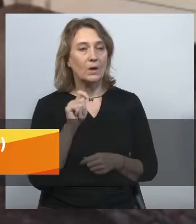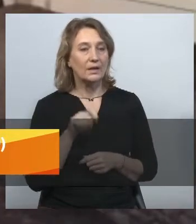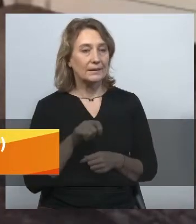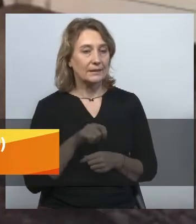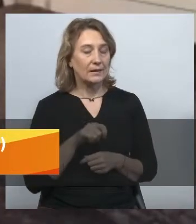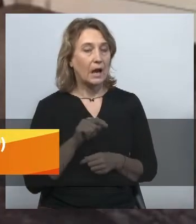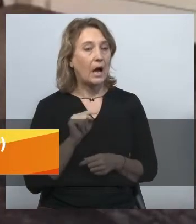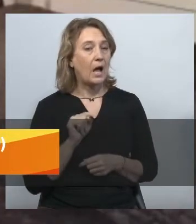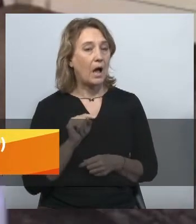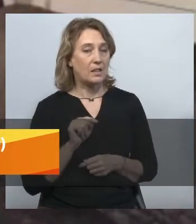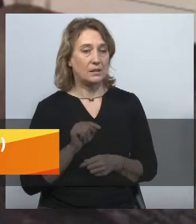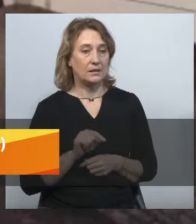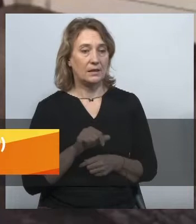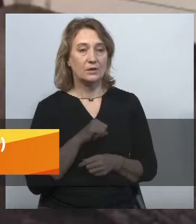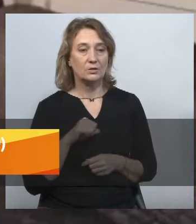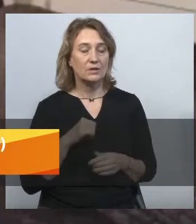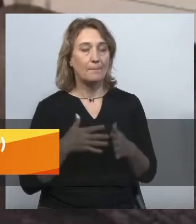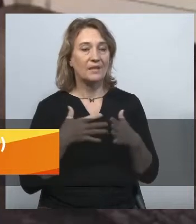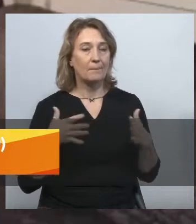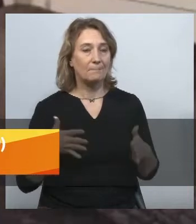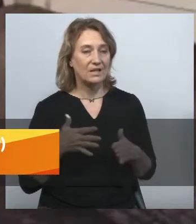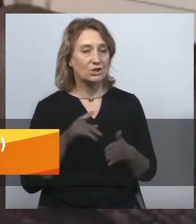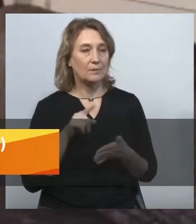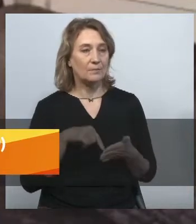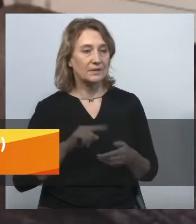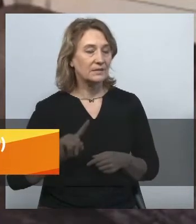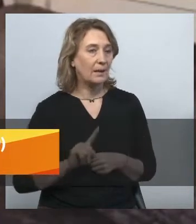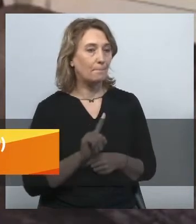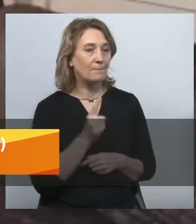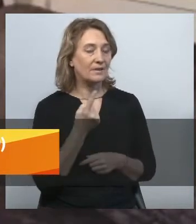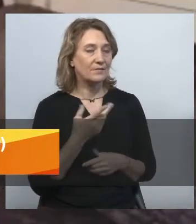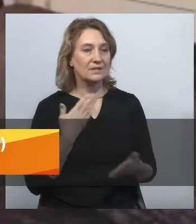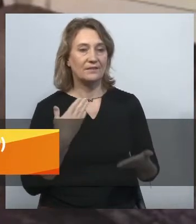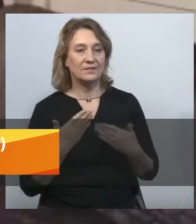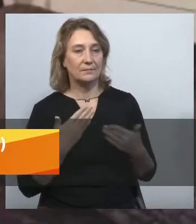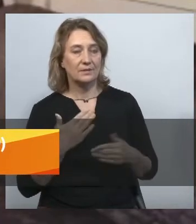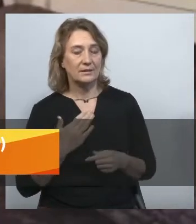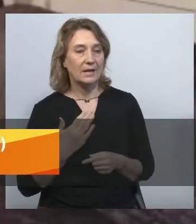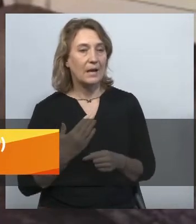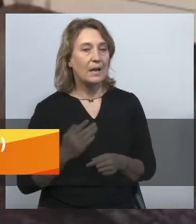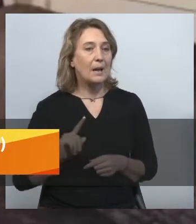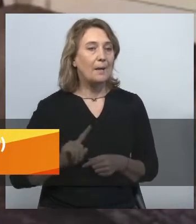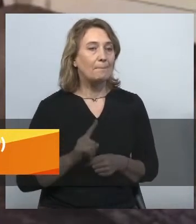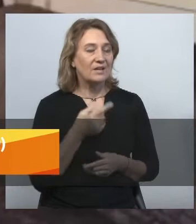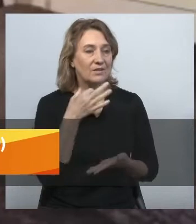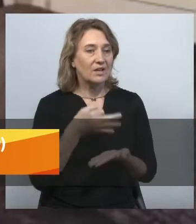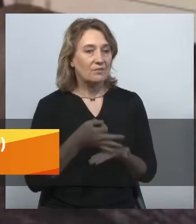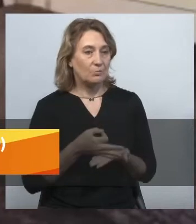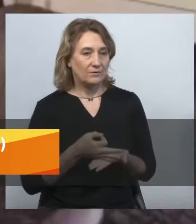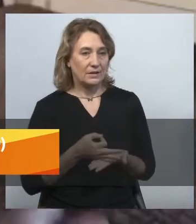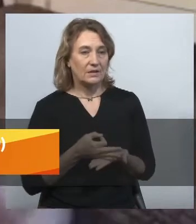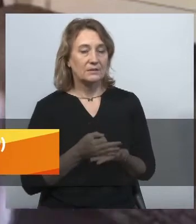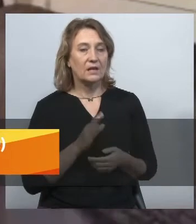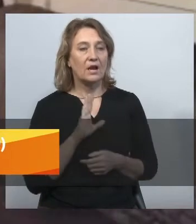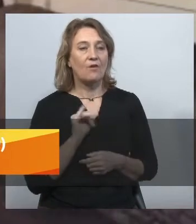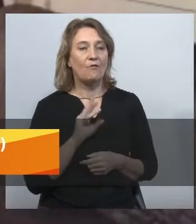possible, our primary relationship, our primary responsibility is to the public we serve. And